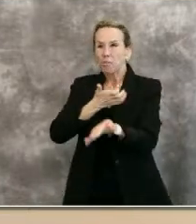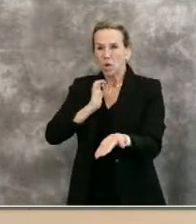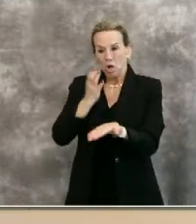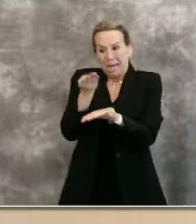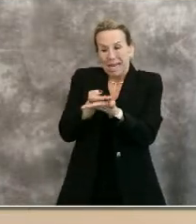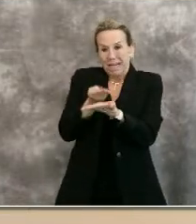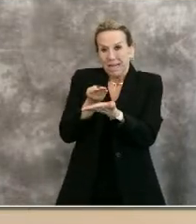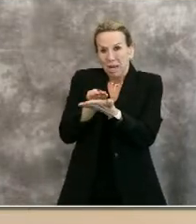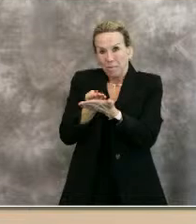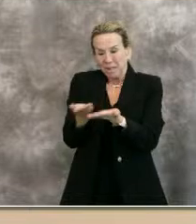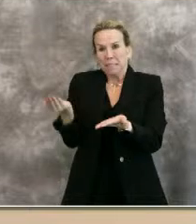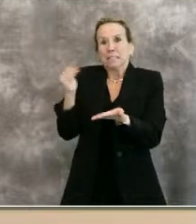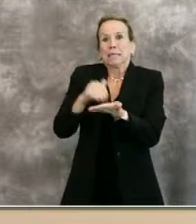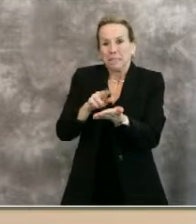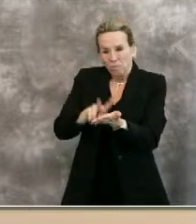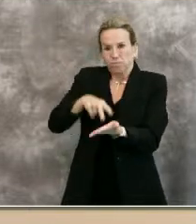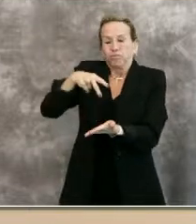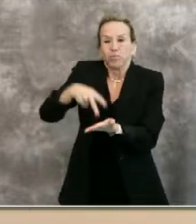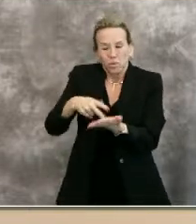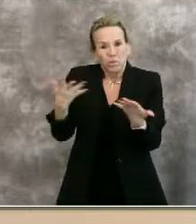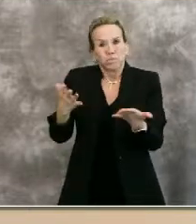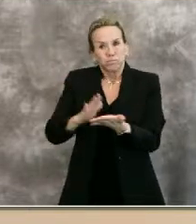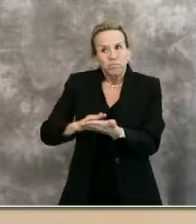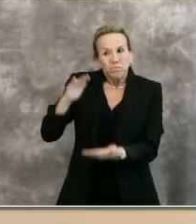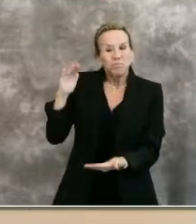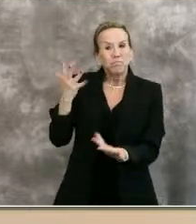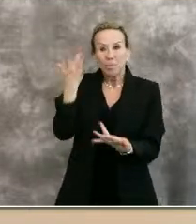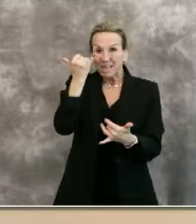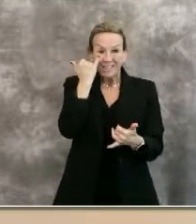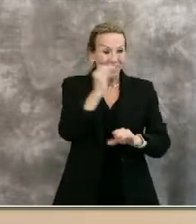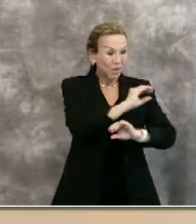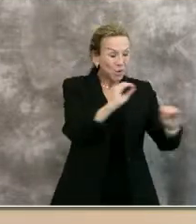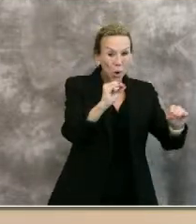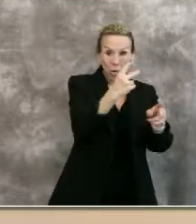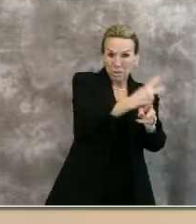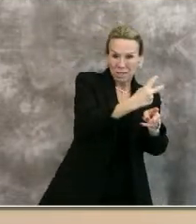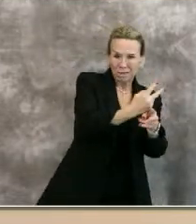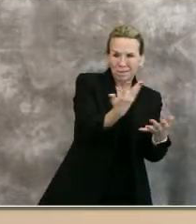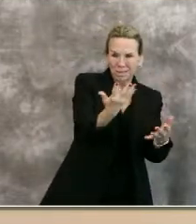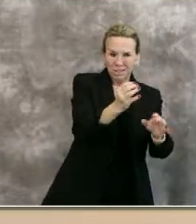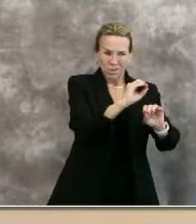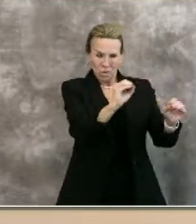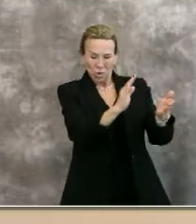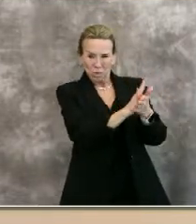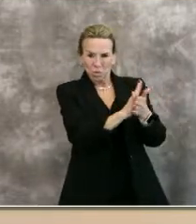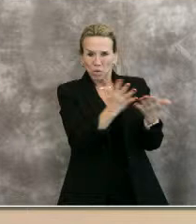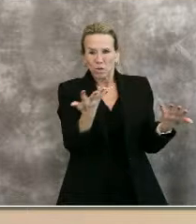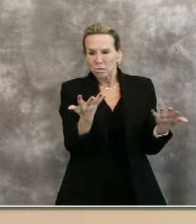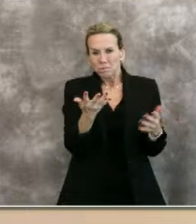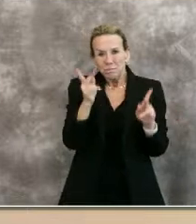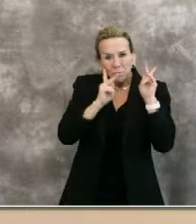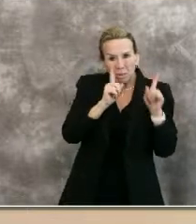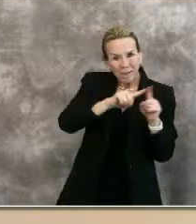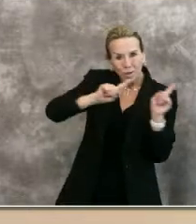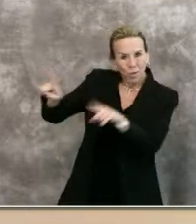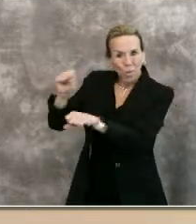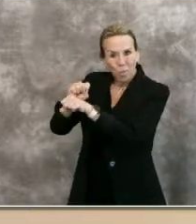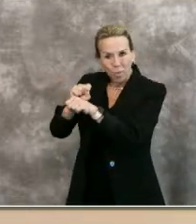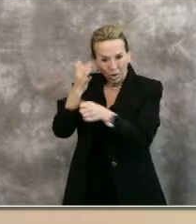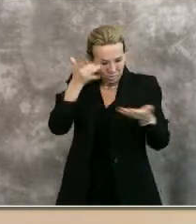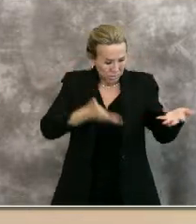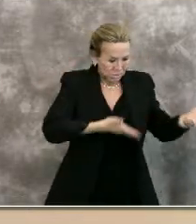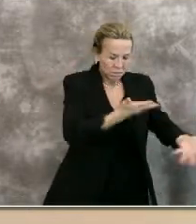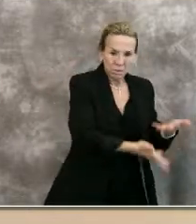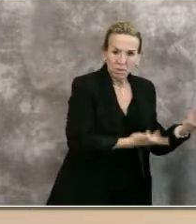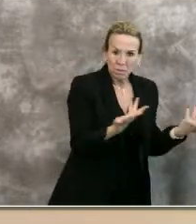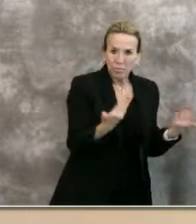just the simple recognition that if there's no child care and there's no school, there can be no realistic expectation that folks can go back to work. And so